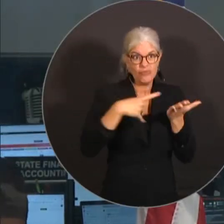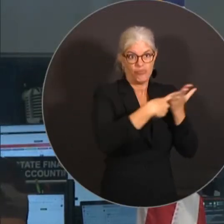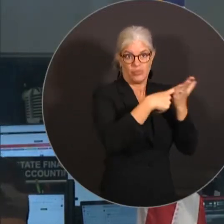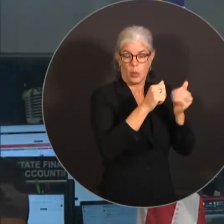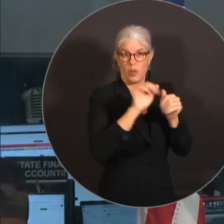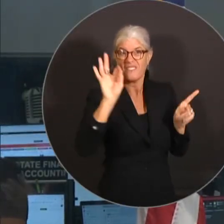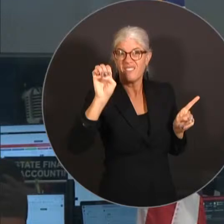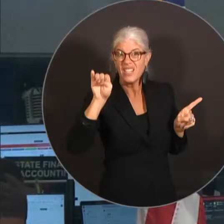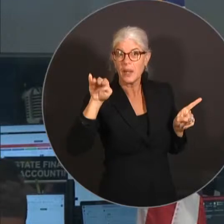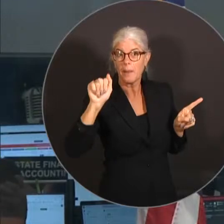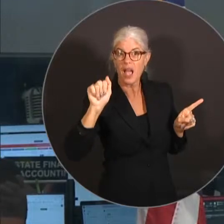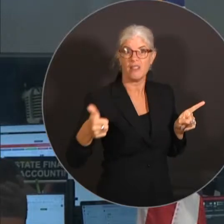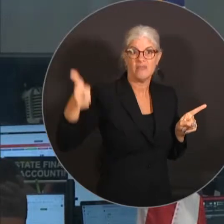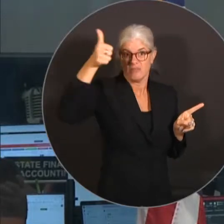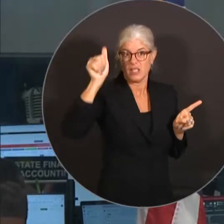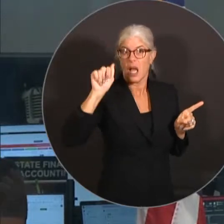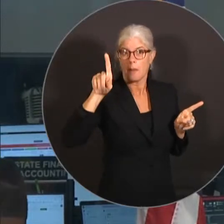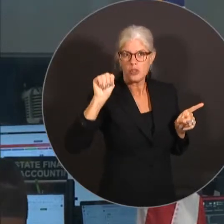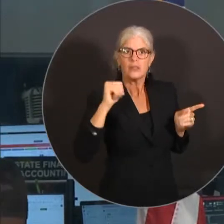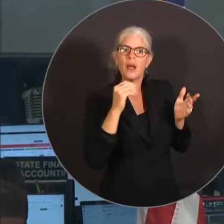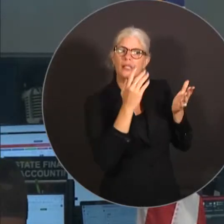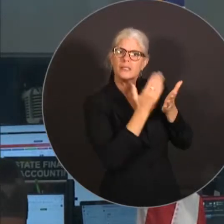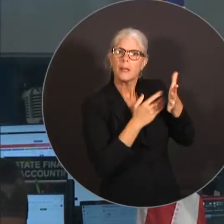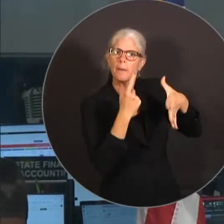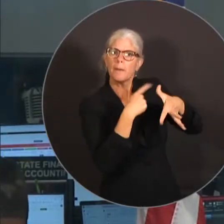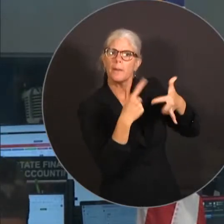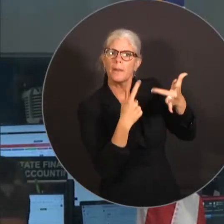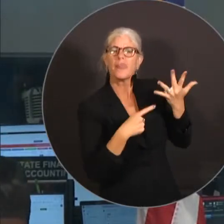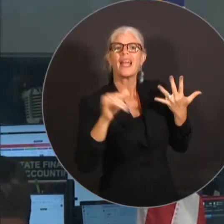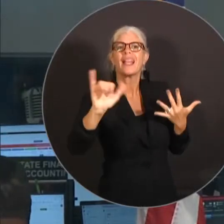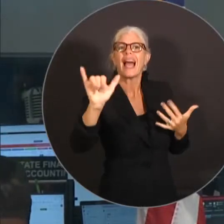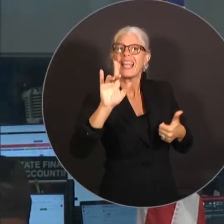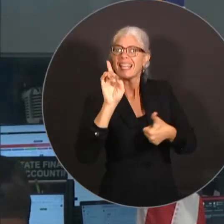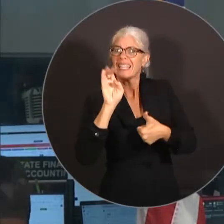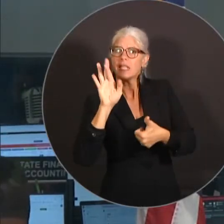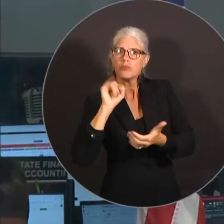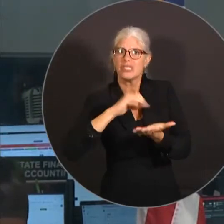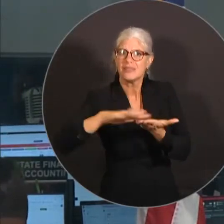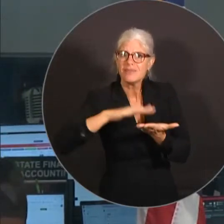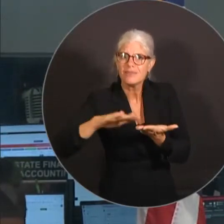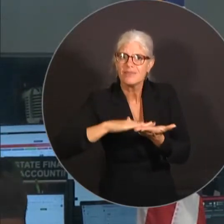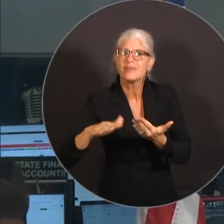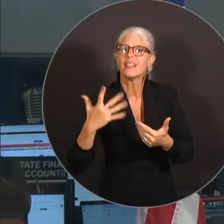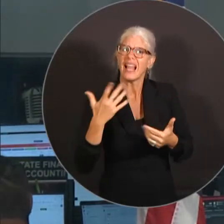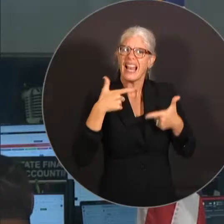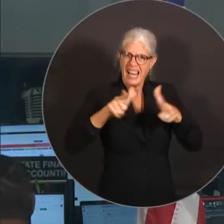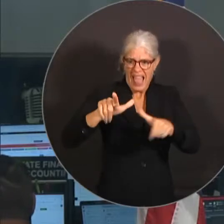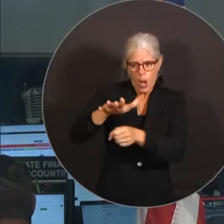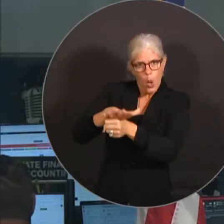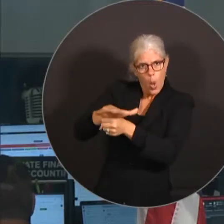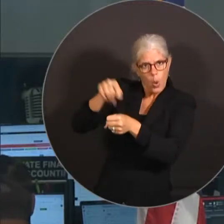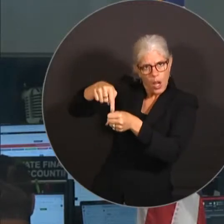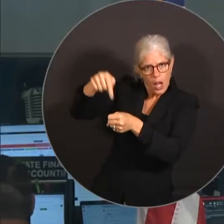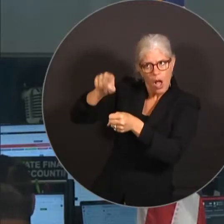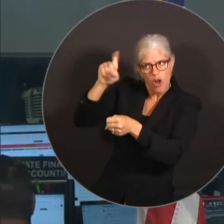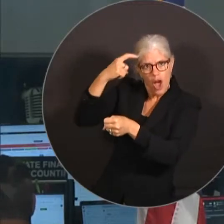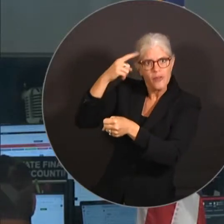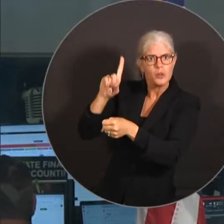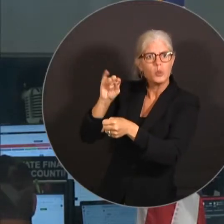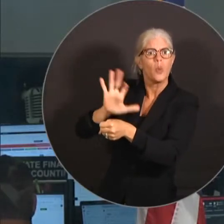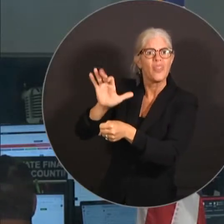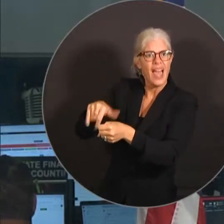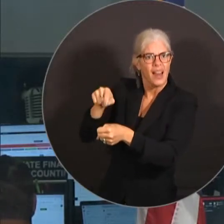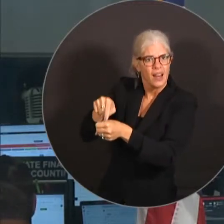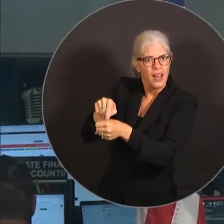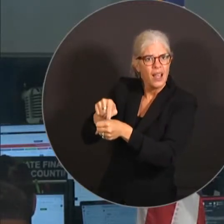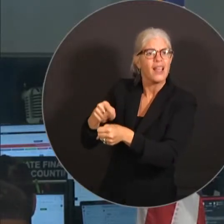about some of the things that we're looking for. You know, for example, with this debris. Let local governments do the debris a little bit differently so that we